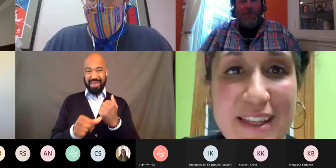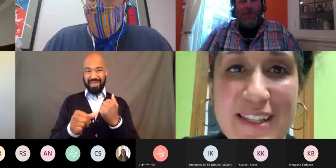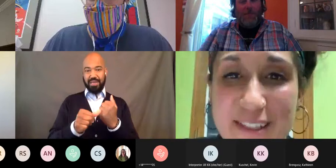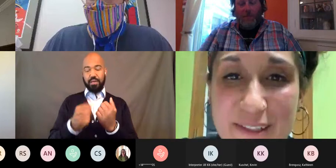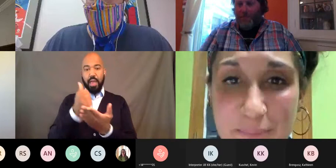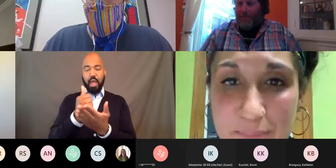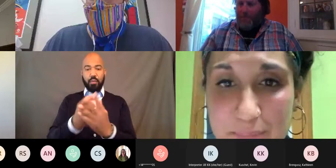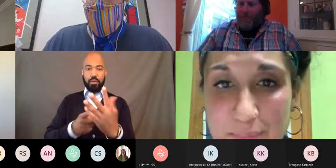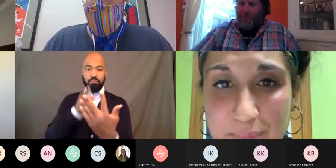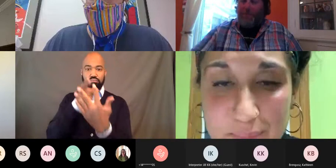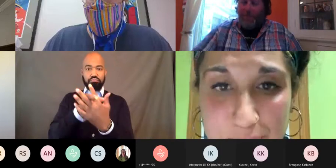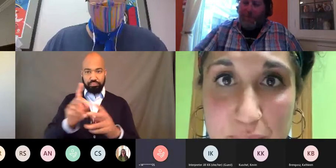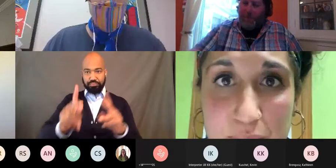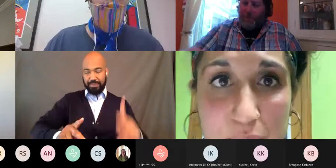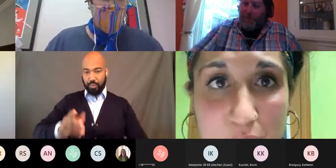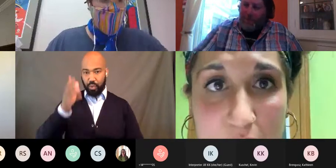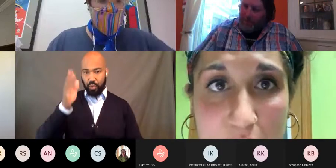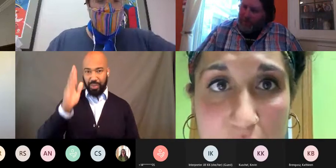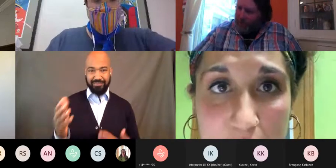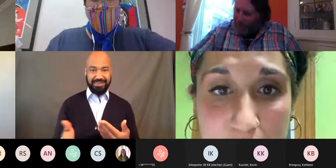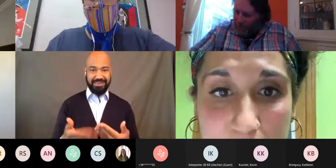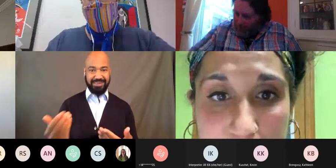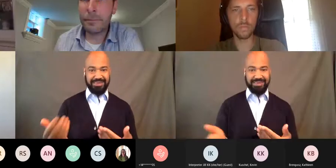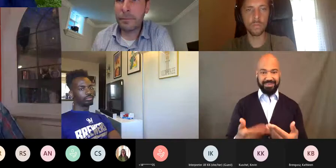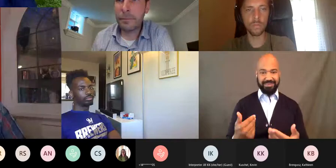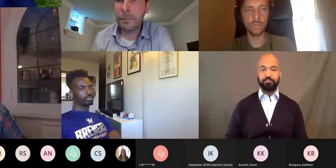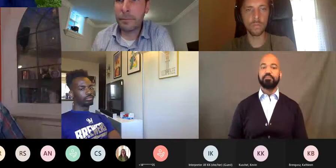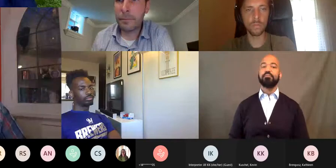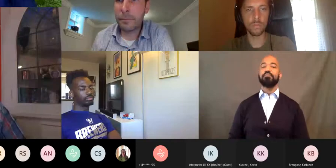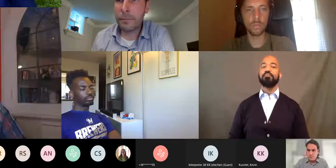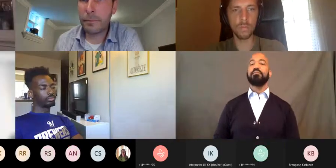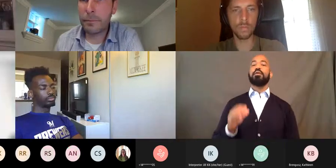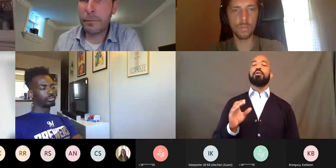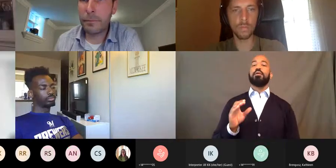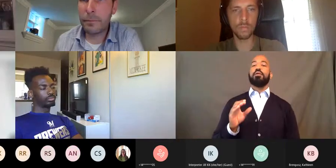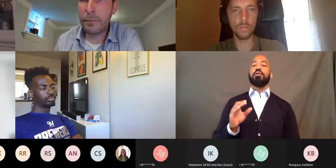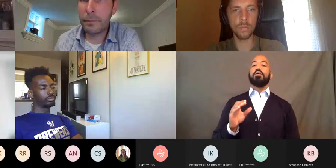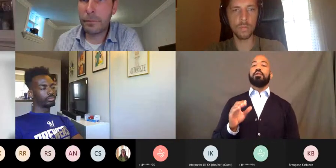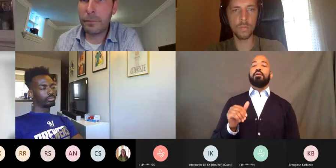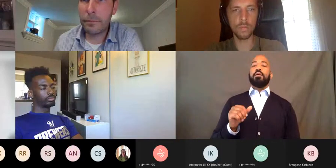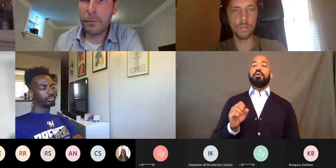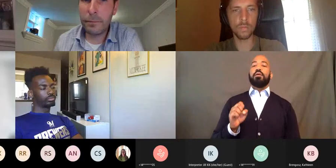Definitely. Well, Thank you. Thank you, Kieran, very much. I do think